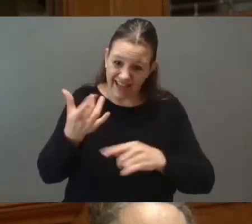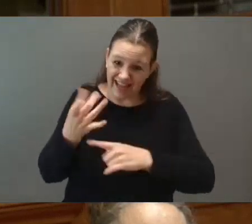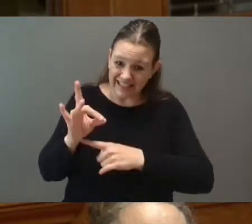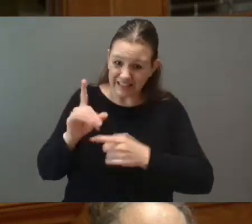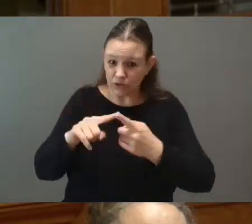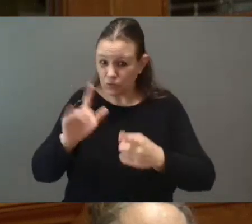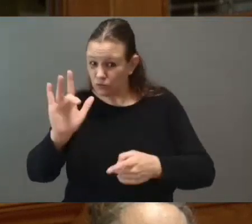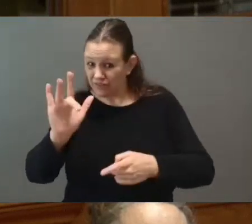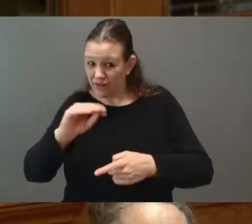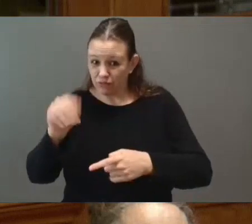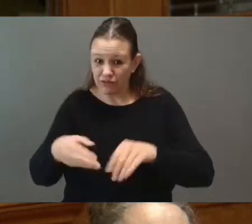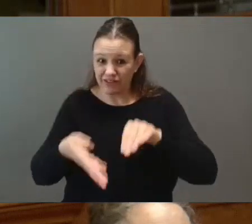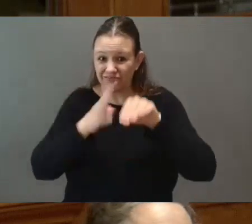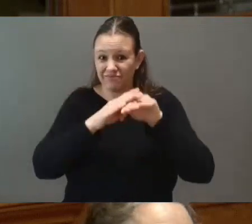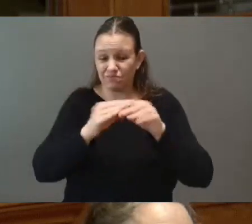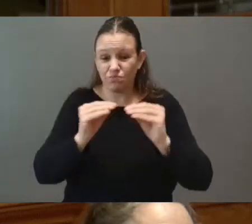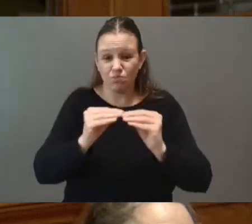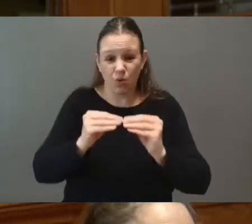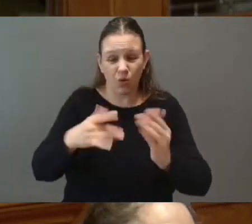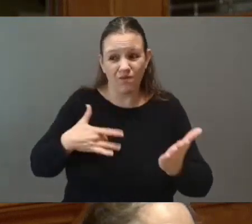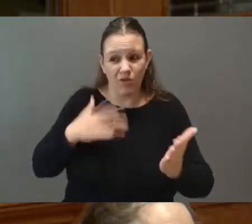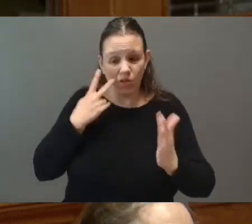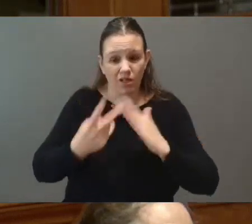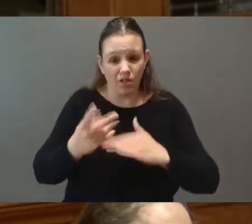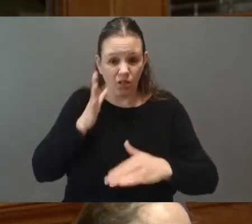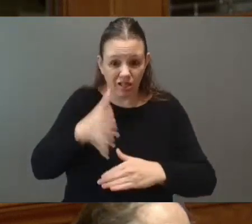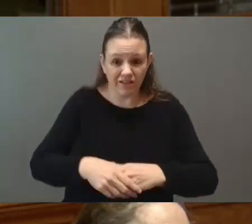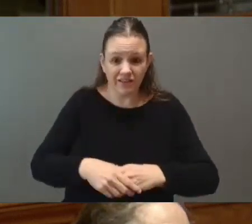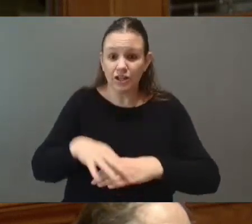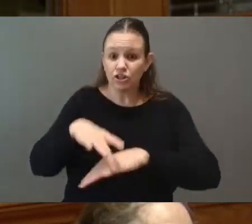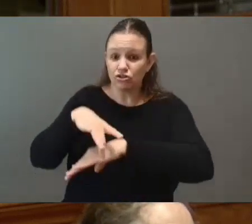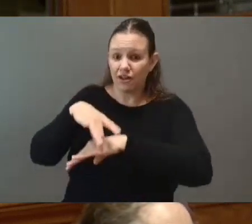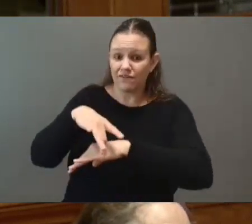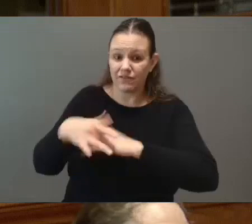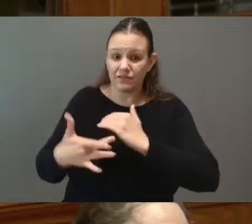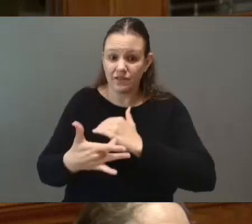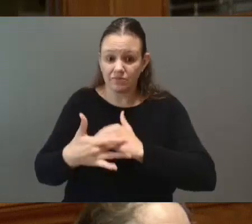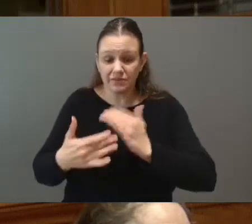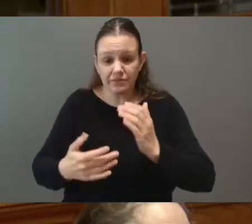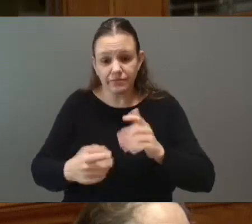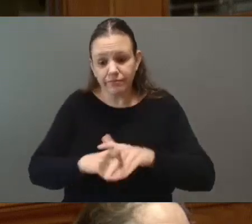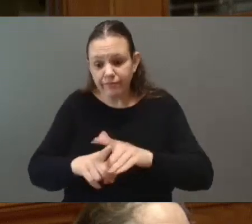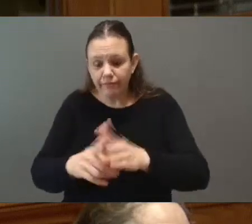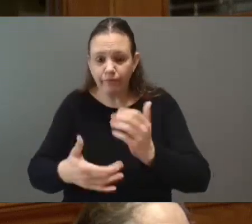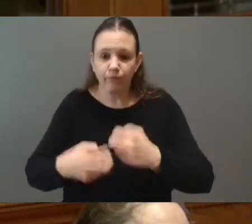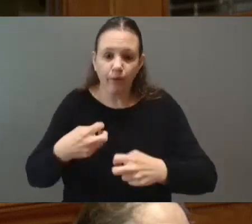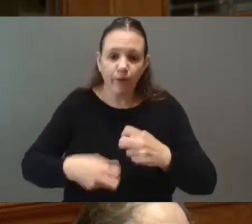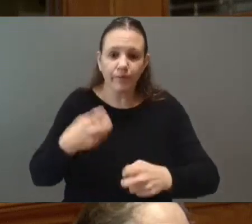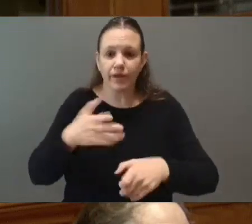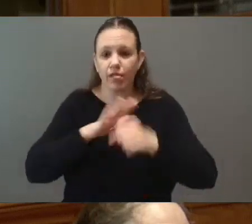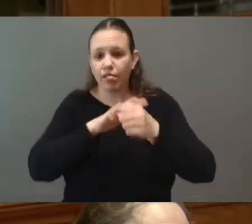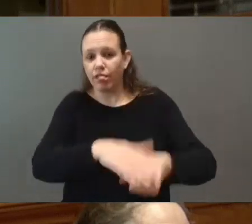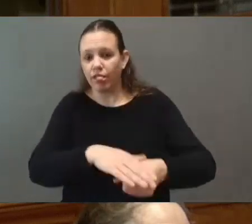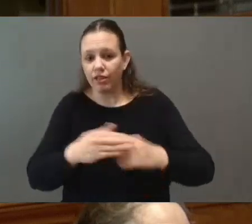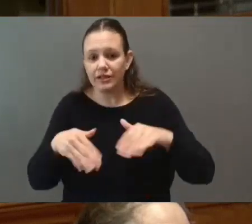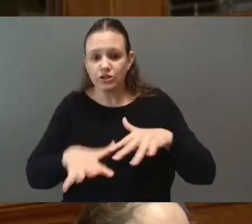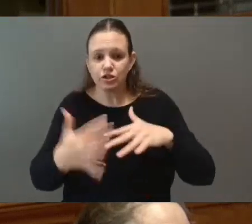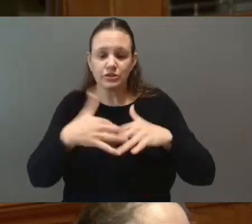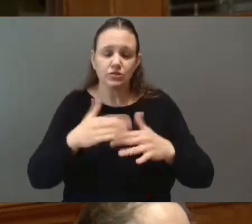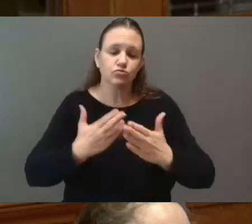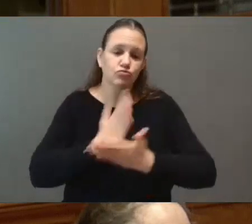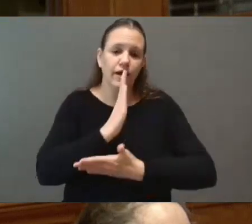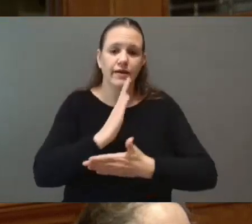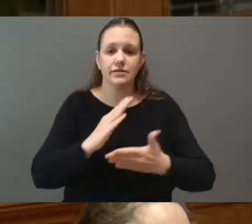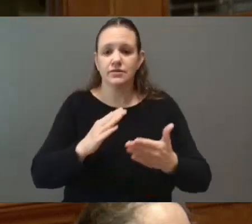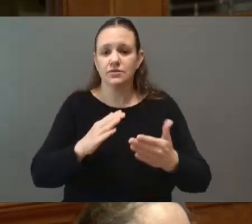geotechnical problems. It trampled Indigenous rights. It will result in the loss of vast amounts of fertile agricultural land, and the reservoir will be a source